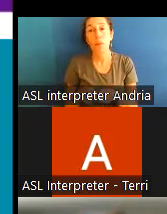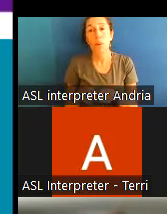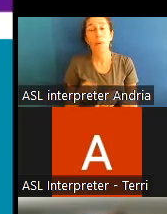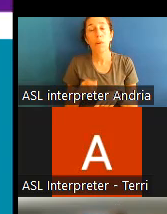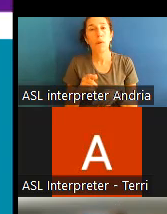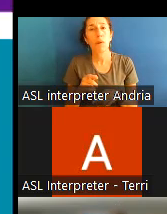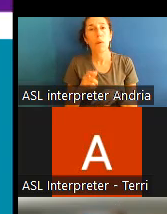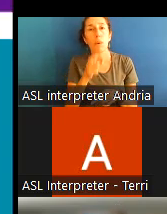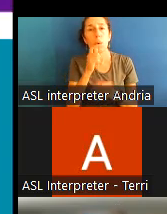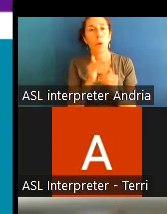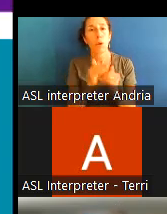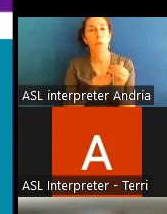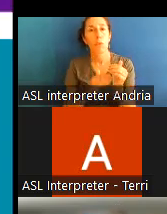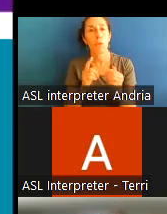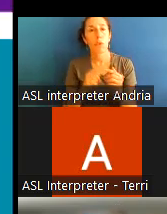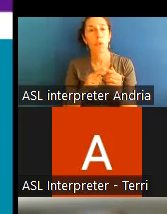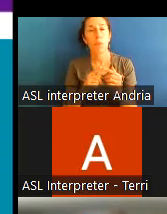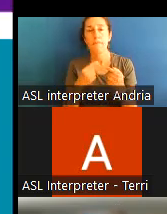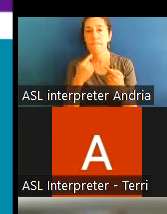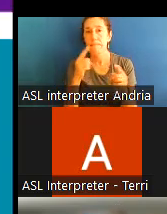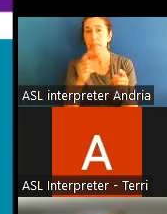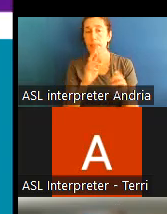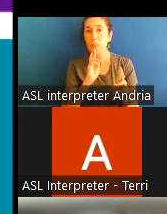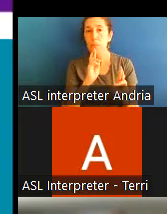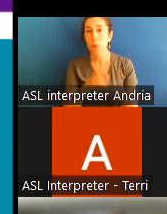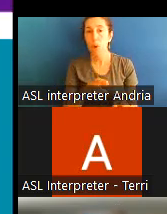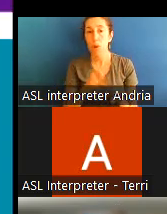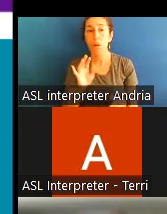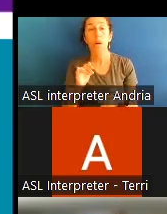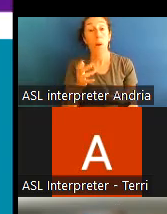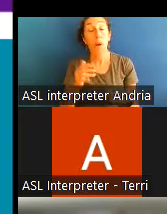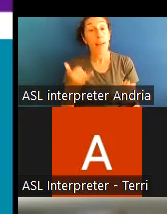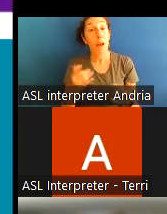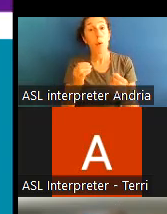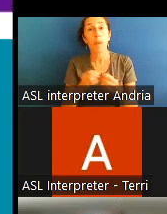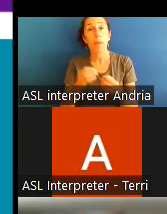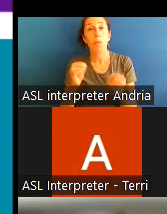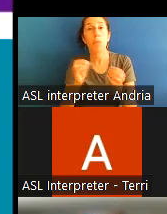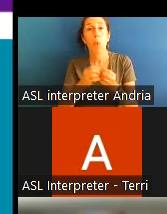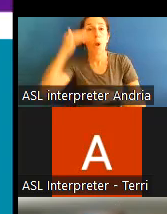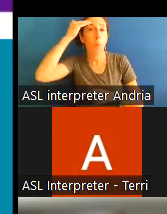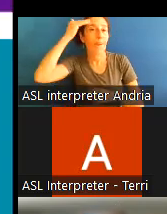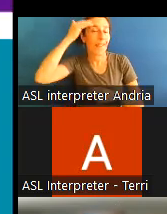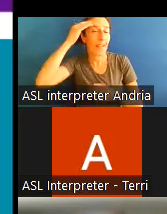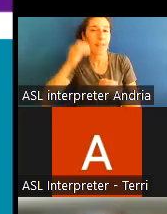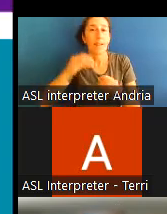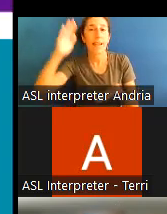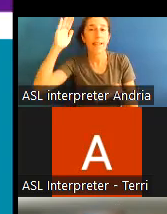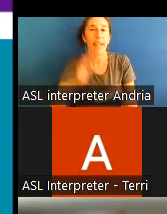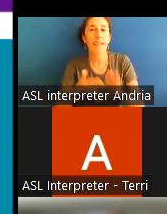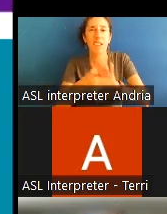stigma reducing led to more people reporting, but I think the numbers, again, have been